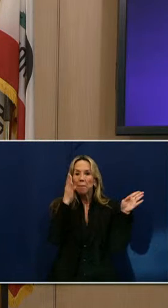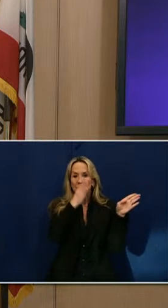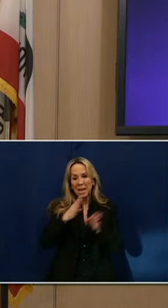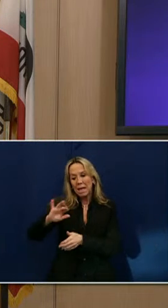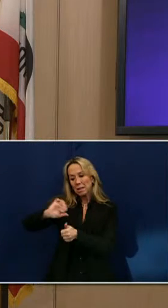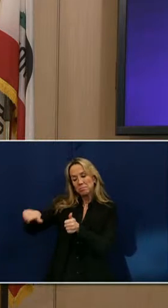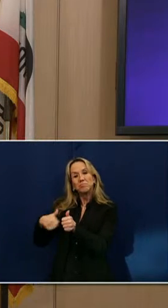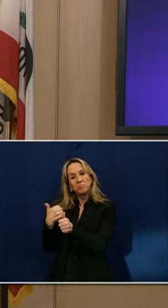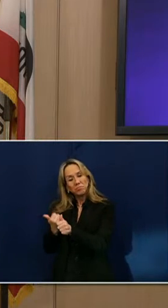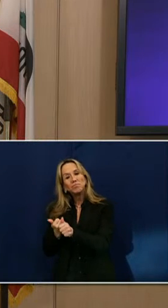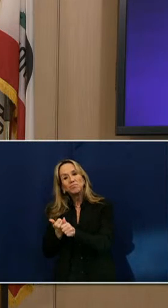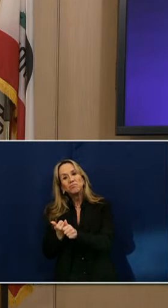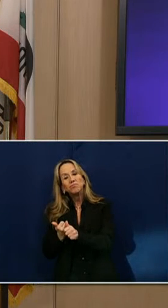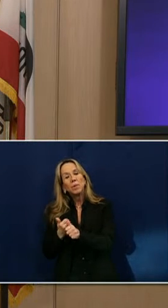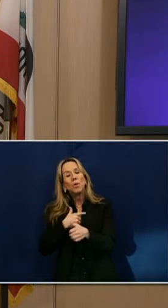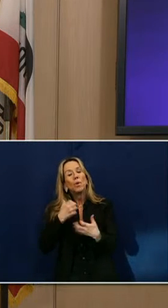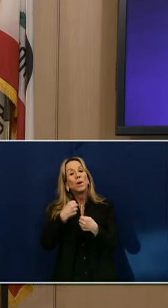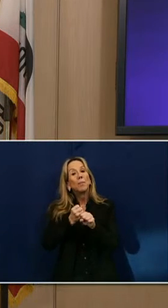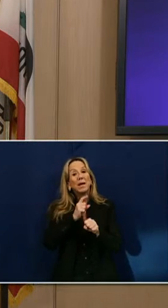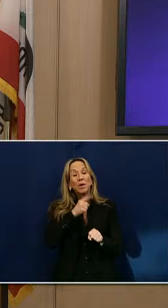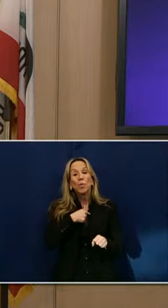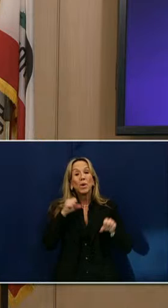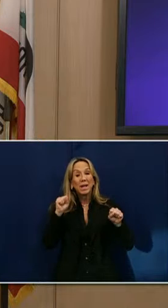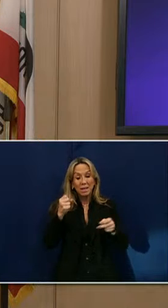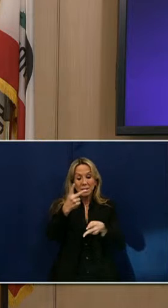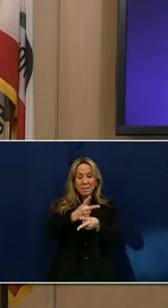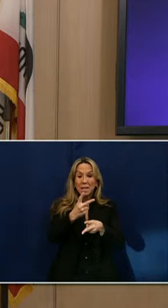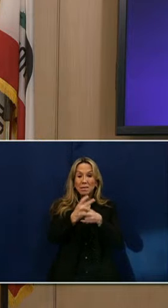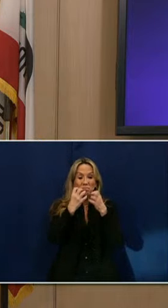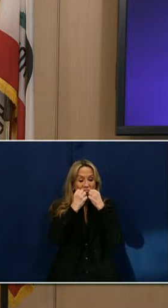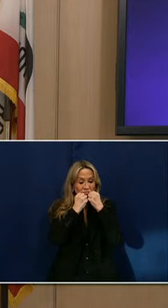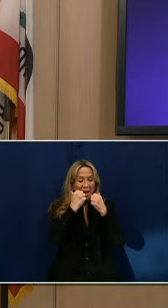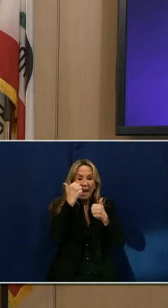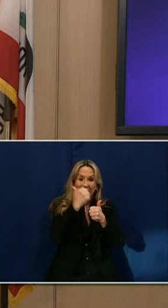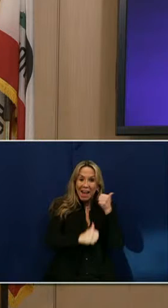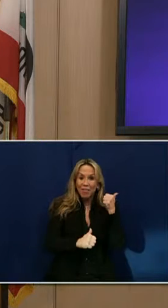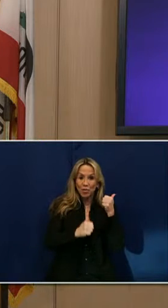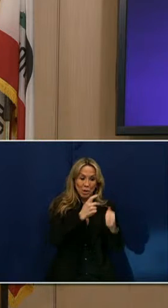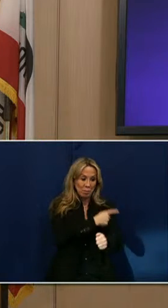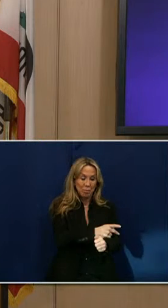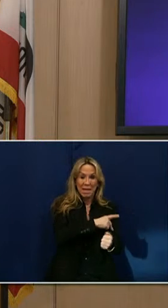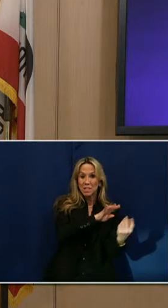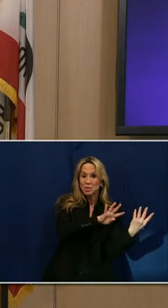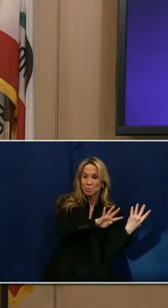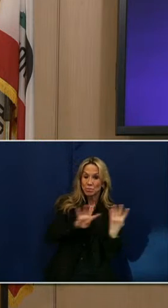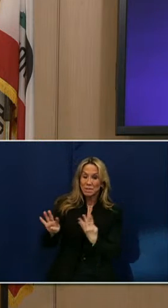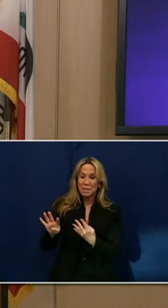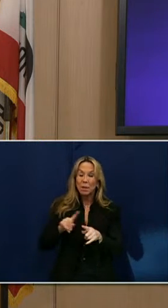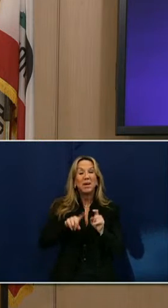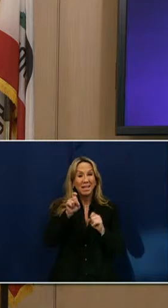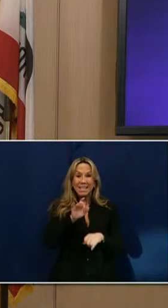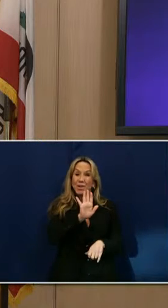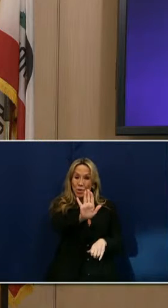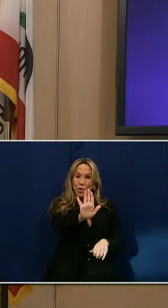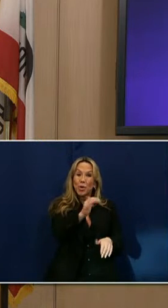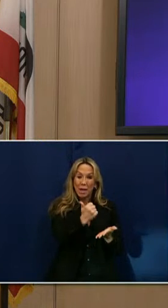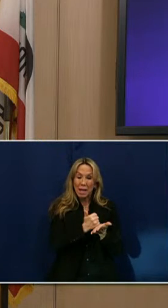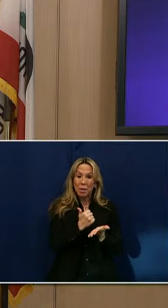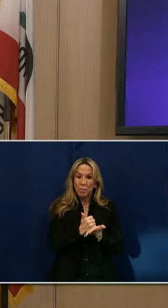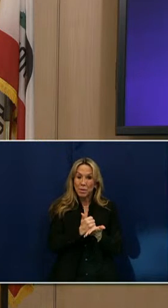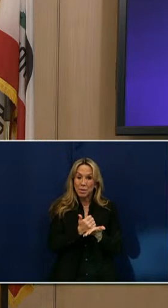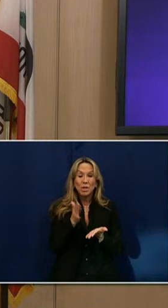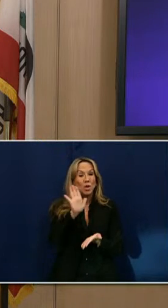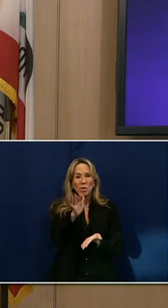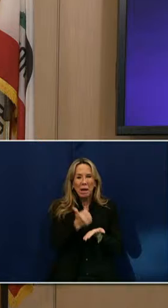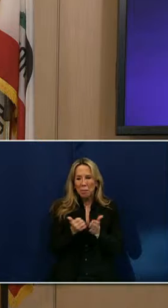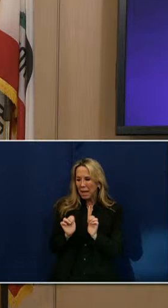to ensure that we can take care of every patient that walks through our doors, but we need your help. We need your help to continue to do